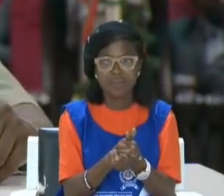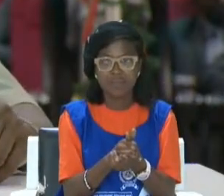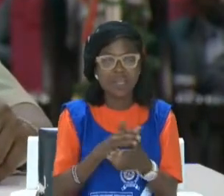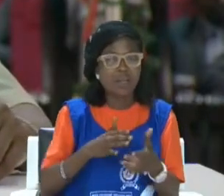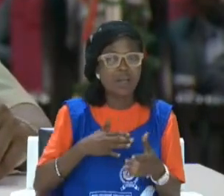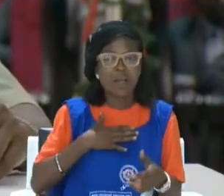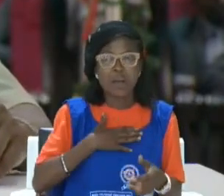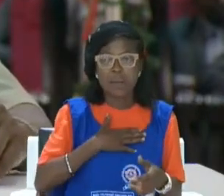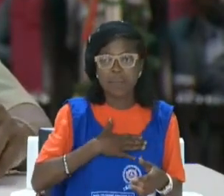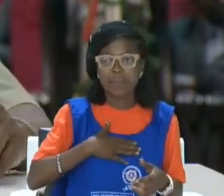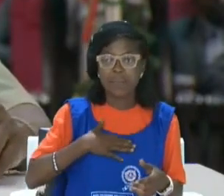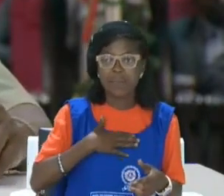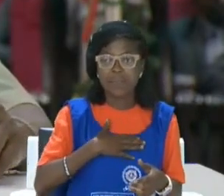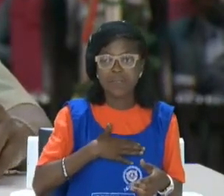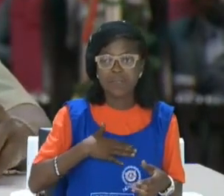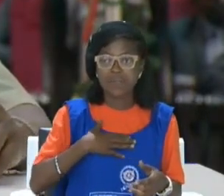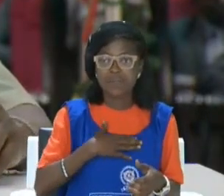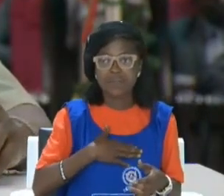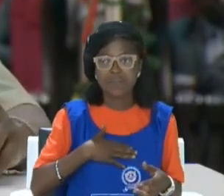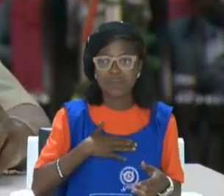please